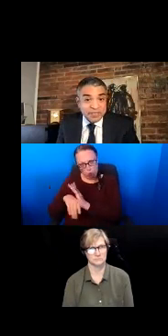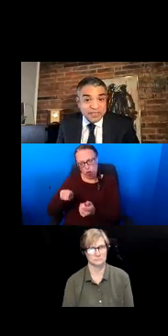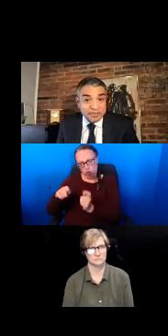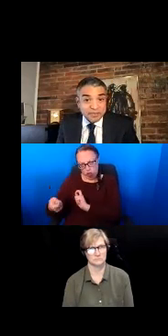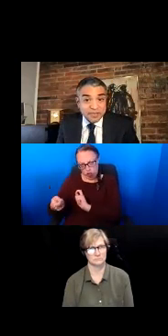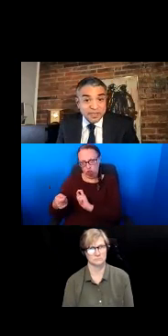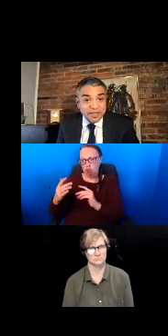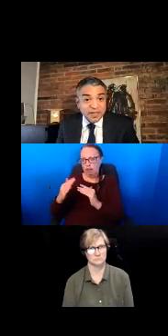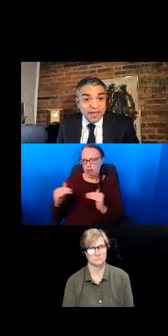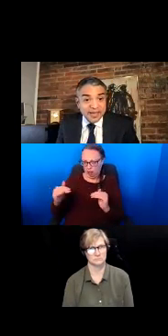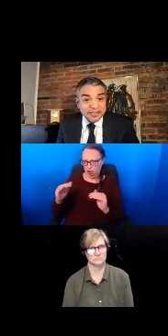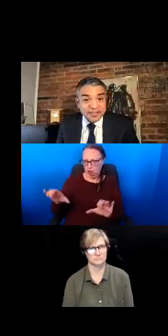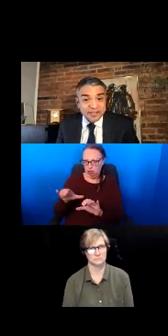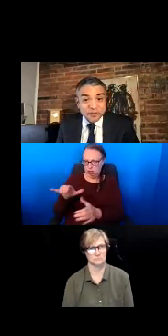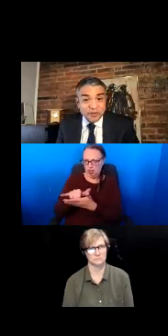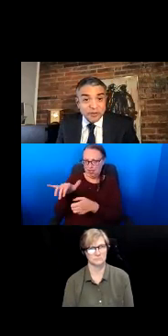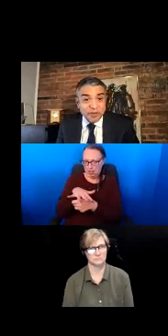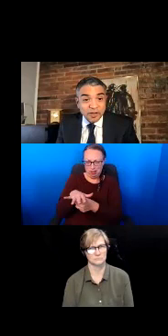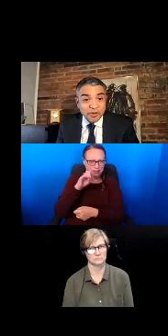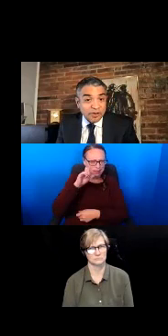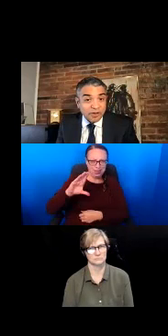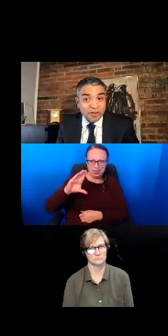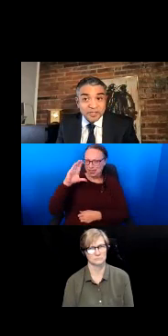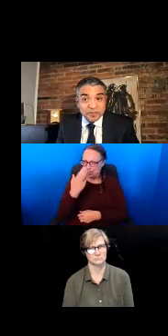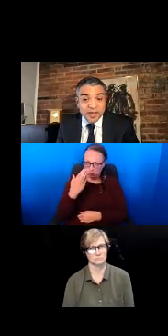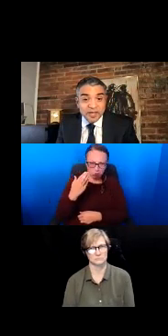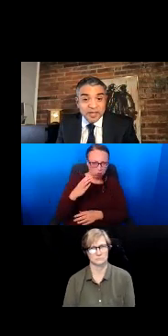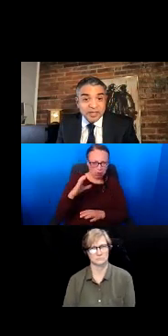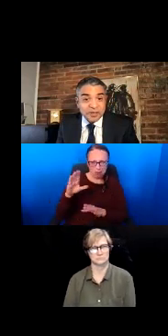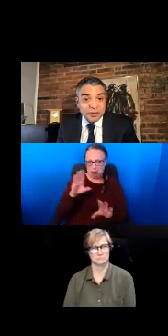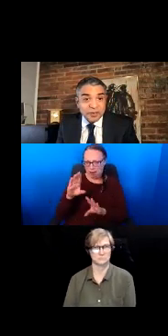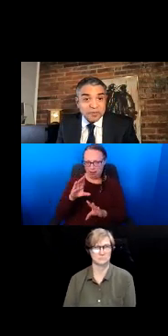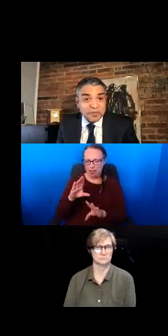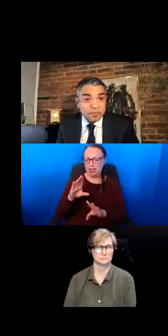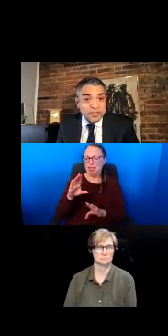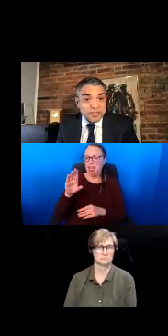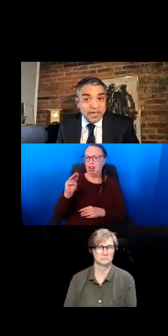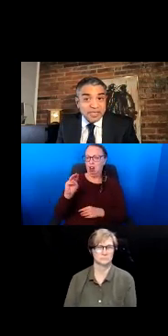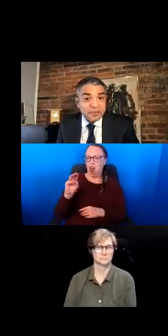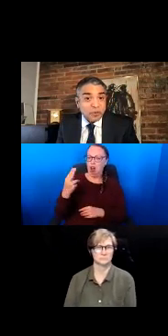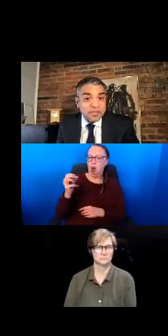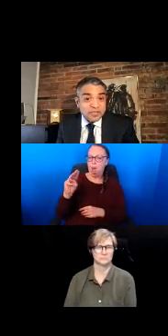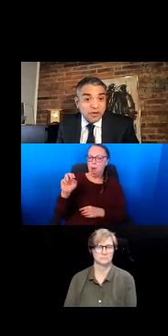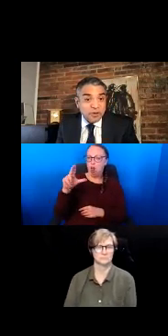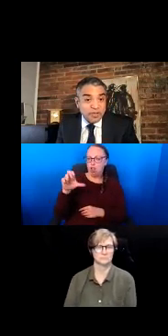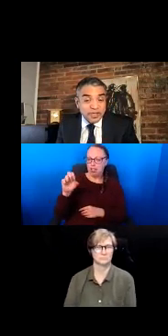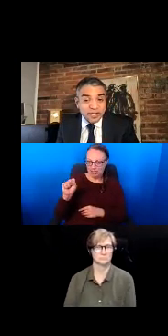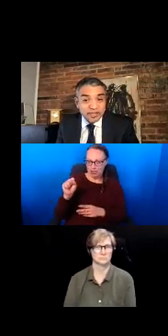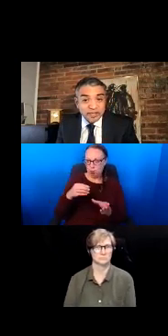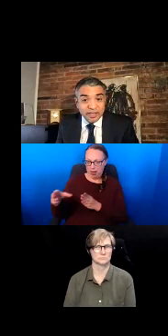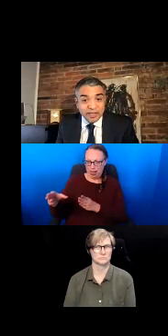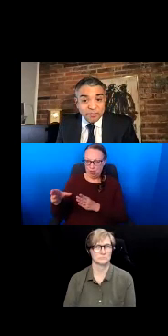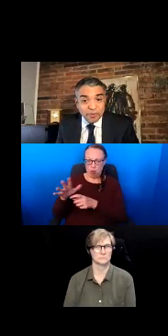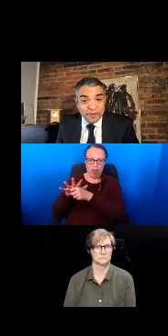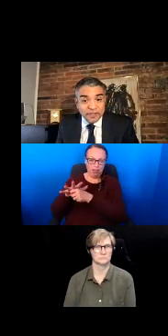didn't seem to be acting in a sort of coherent homologous way, that we were suppressing a kind of noisy node